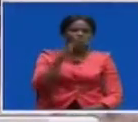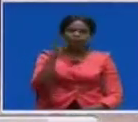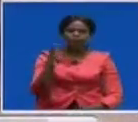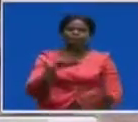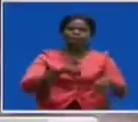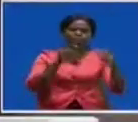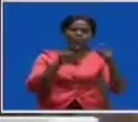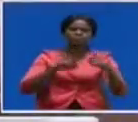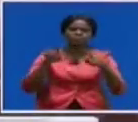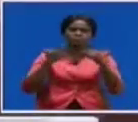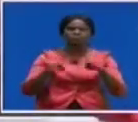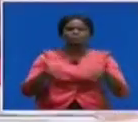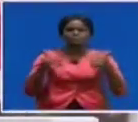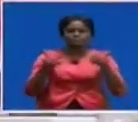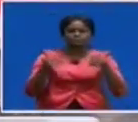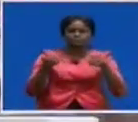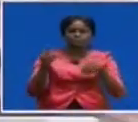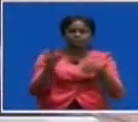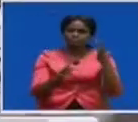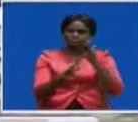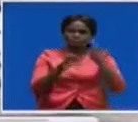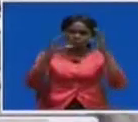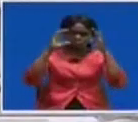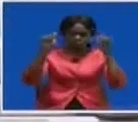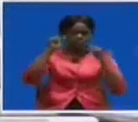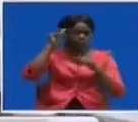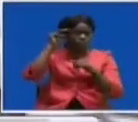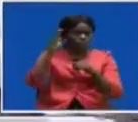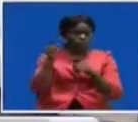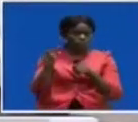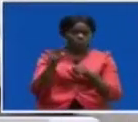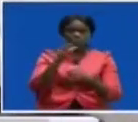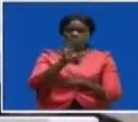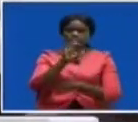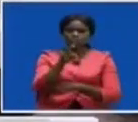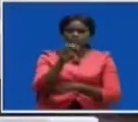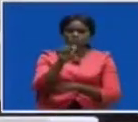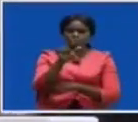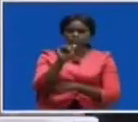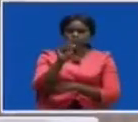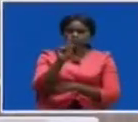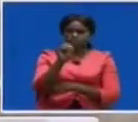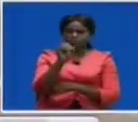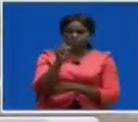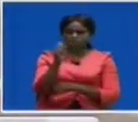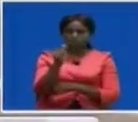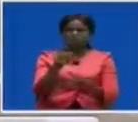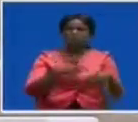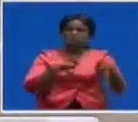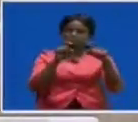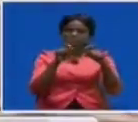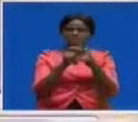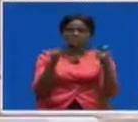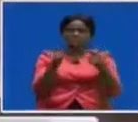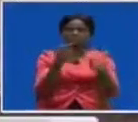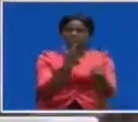challenging sandy terrains. Minister in the Office of the Vice President, Sylvia Charlie Kosa, has had a challenging experience of this